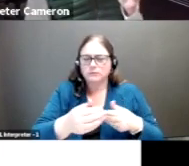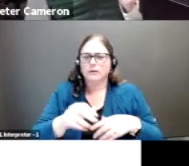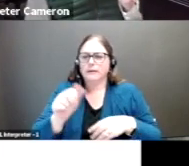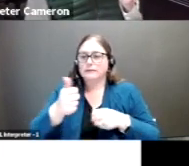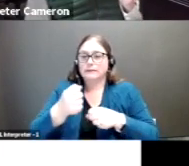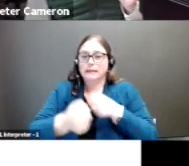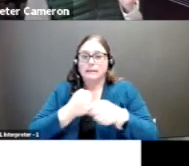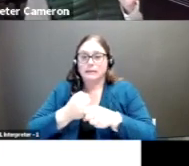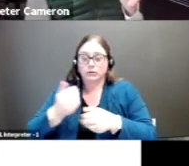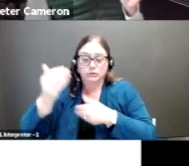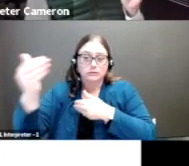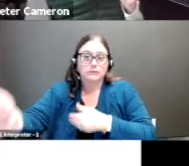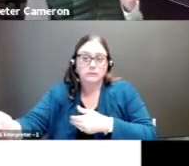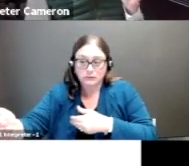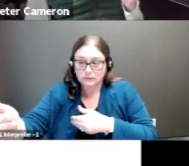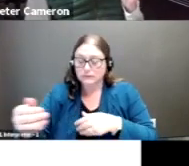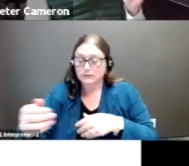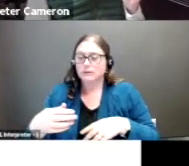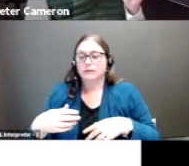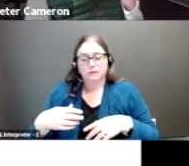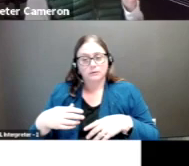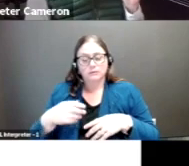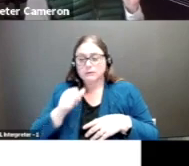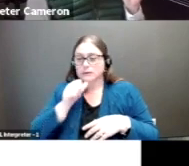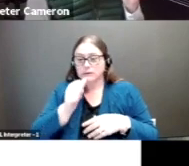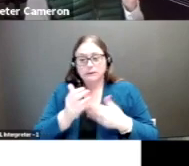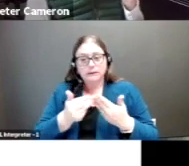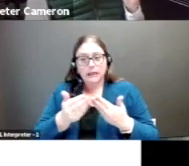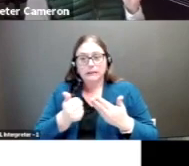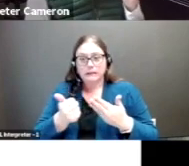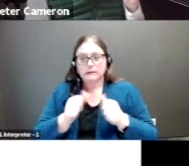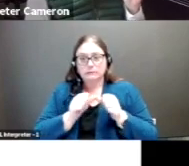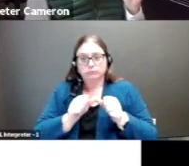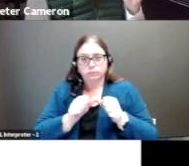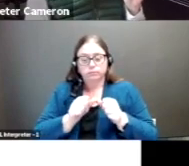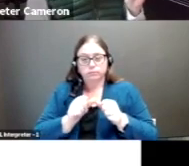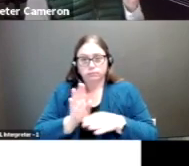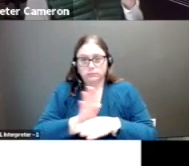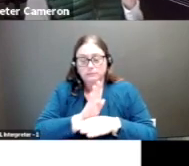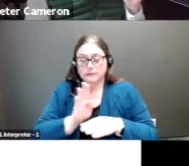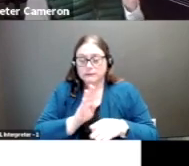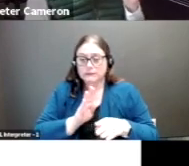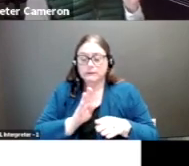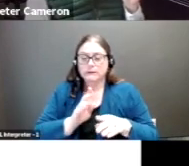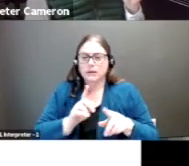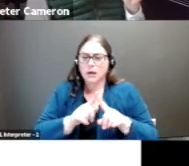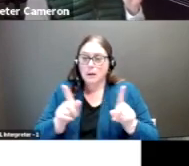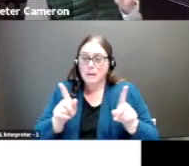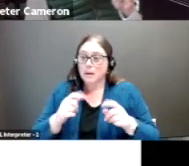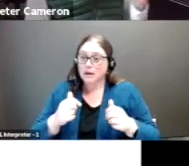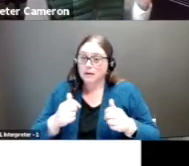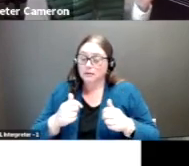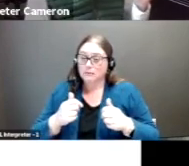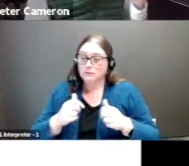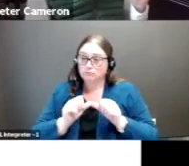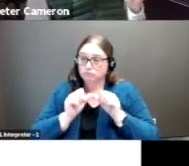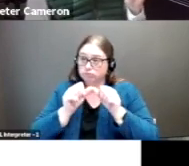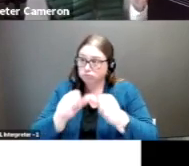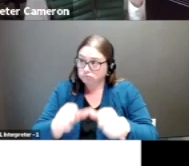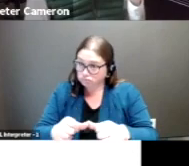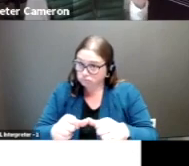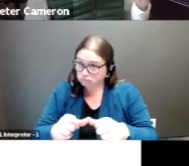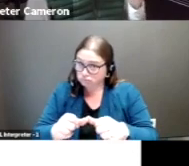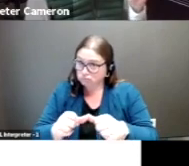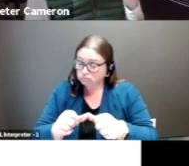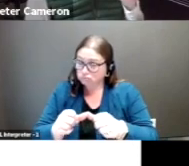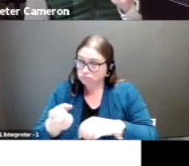entrepreneurs. It's not easy. But interesting enough, the co-op corporations, the survival rate was double private